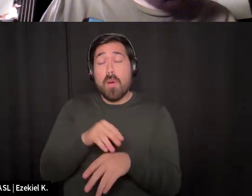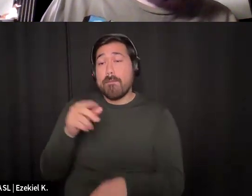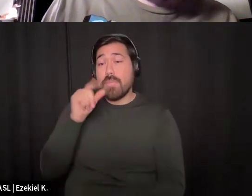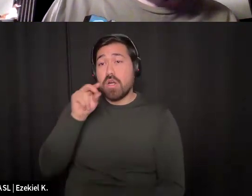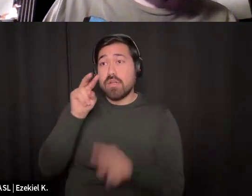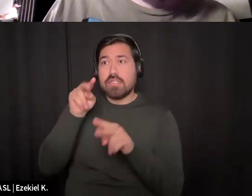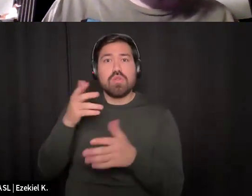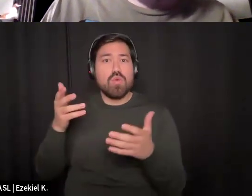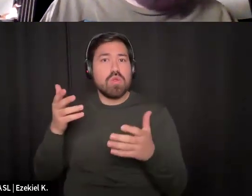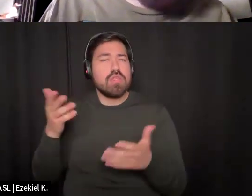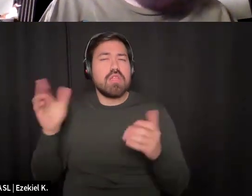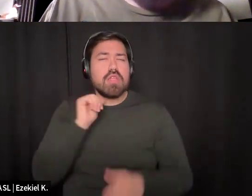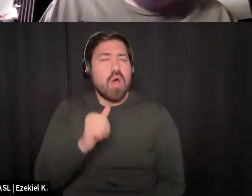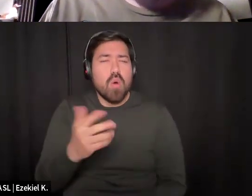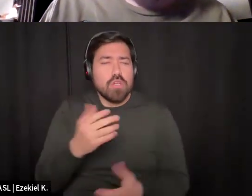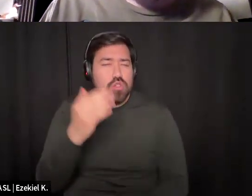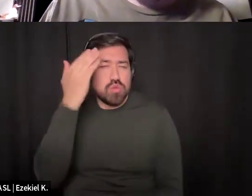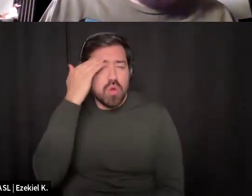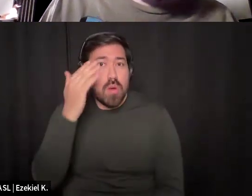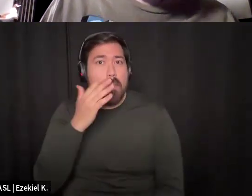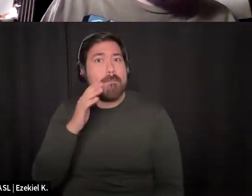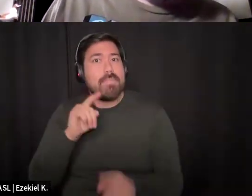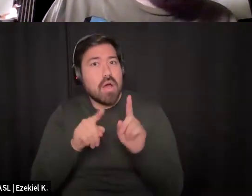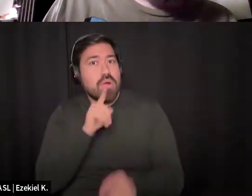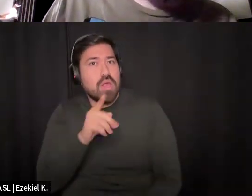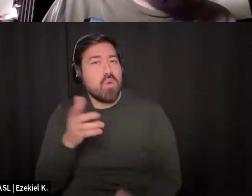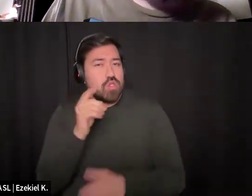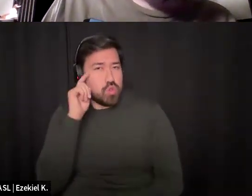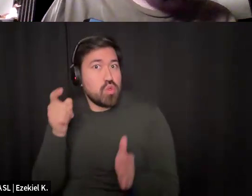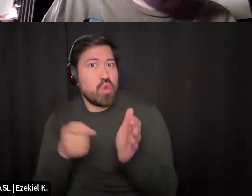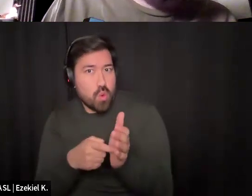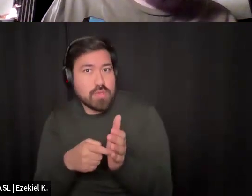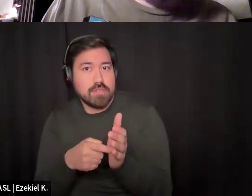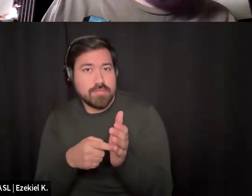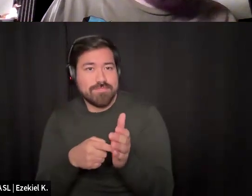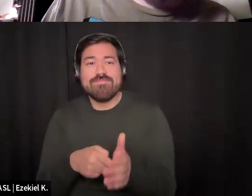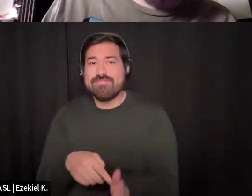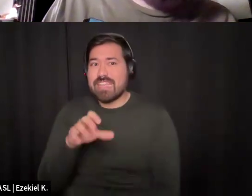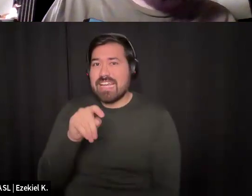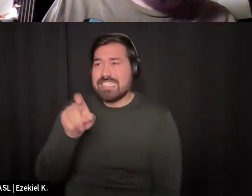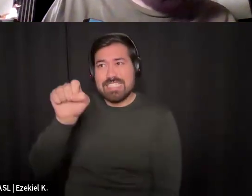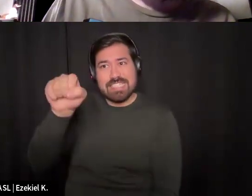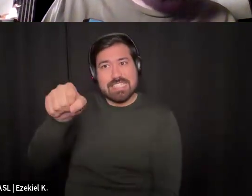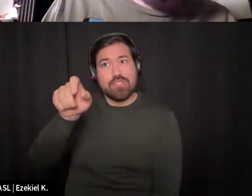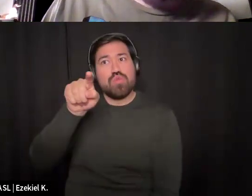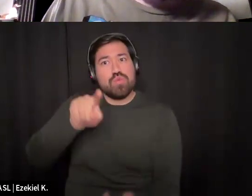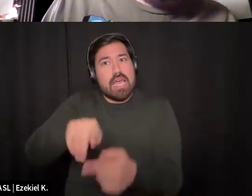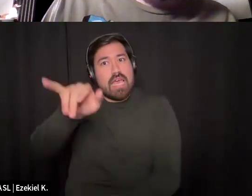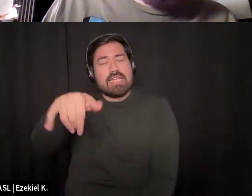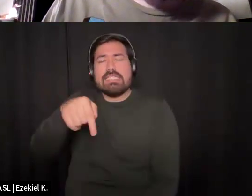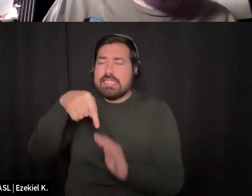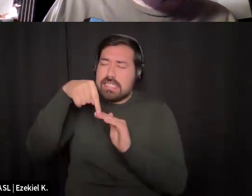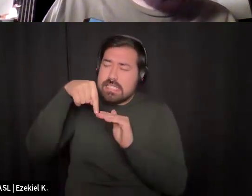what you know, it's what you notice. Which, yes, to that deep